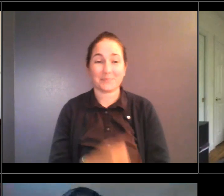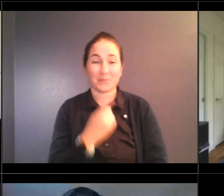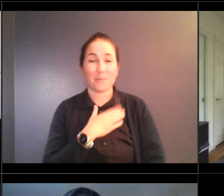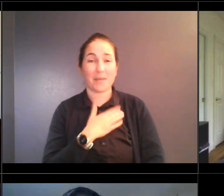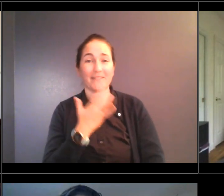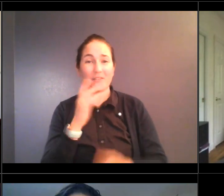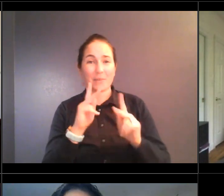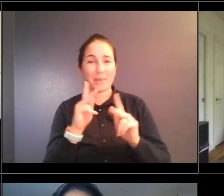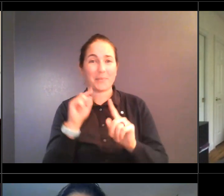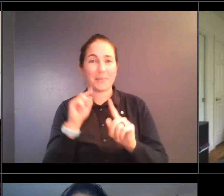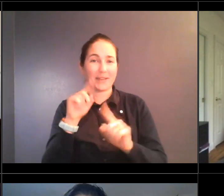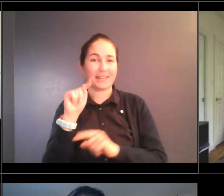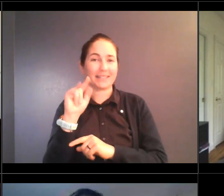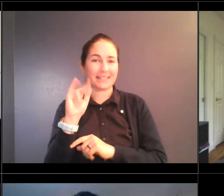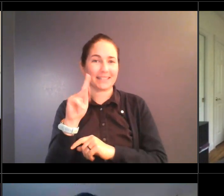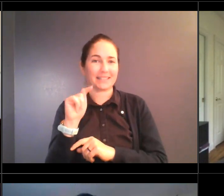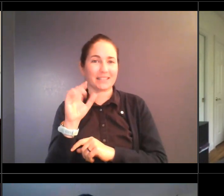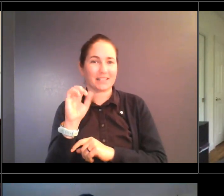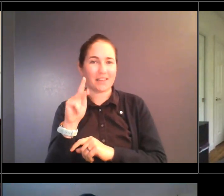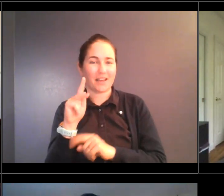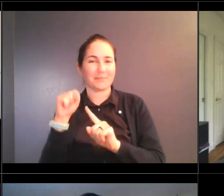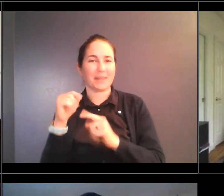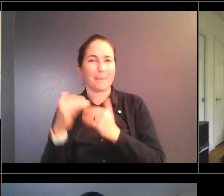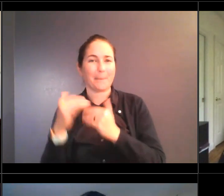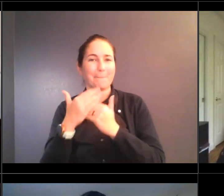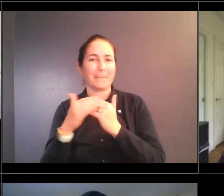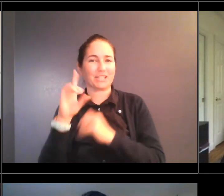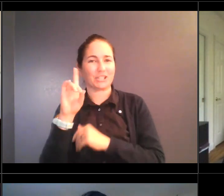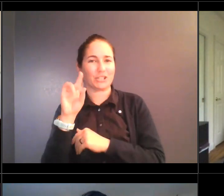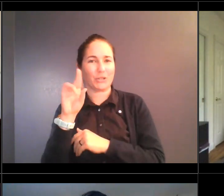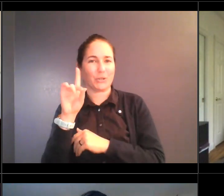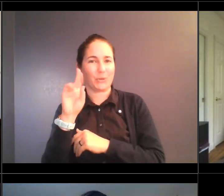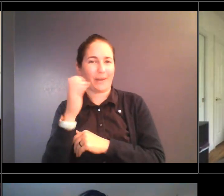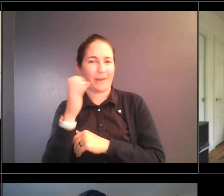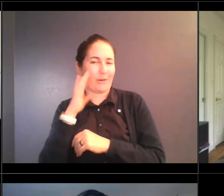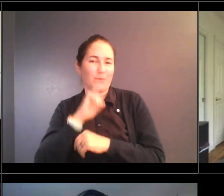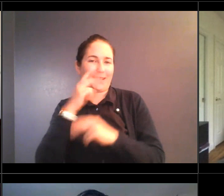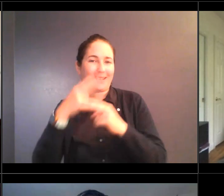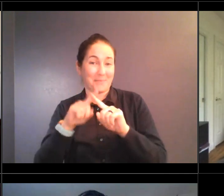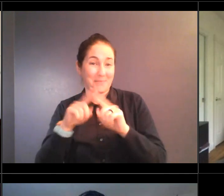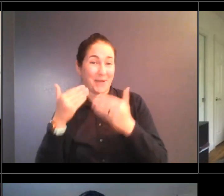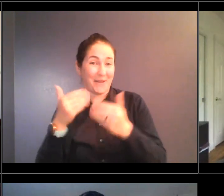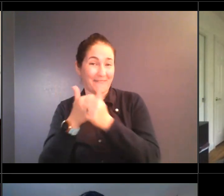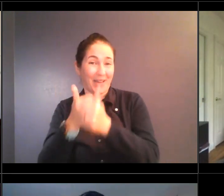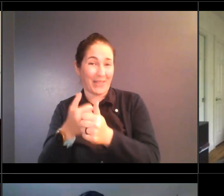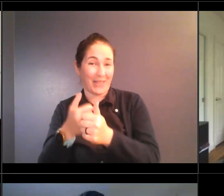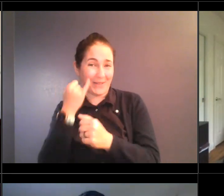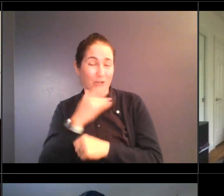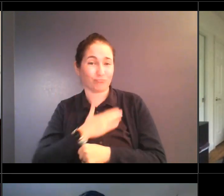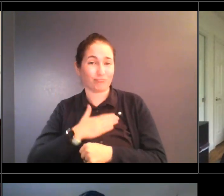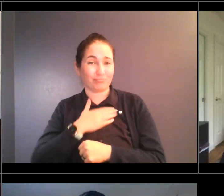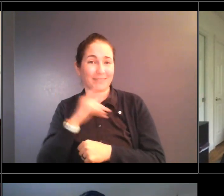people on TikTok is Speech Dude, whose real name I don't know, but maybe go follow him if you're a TikTok